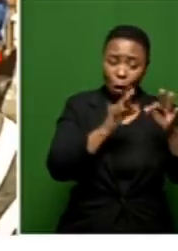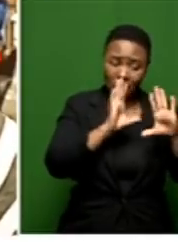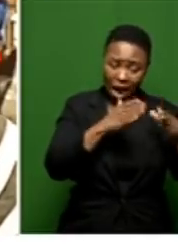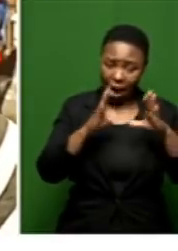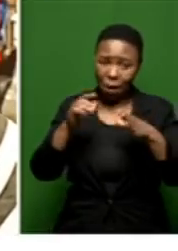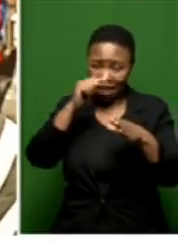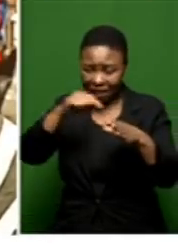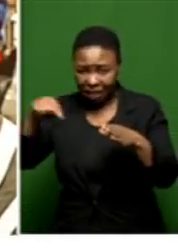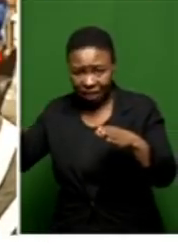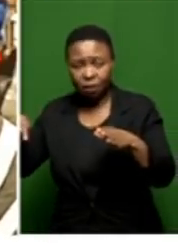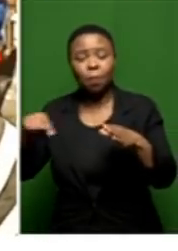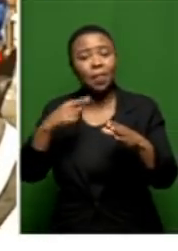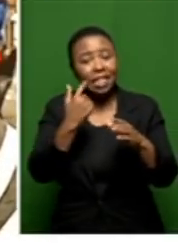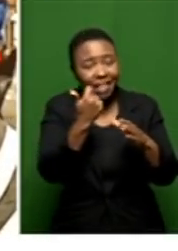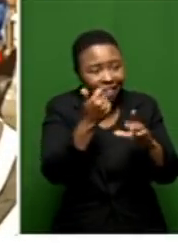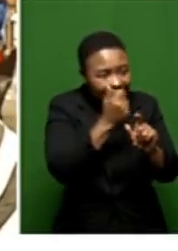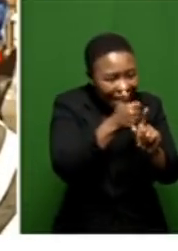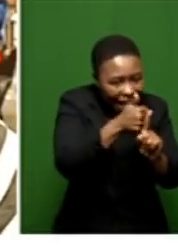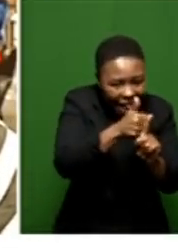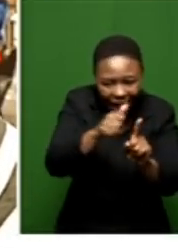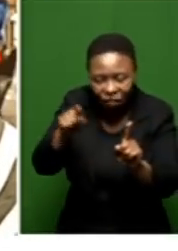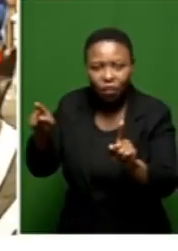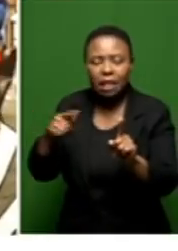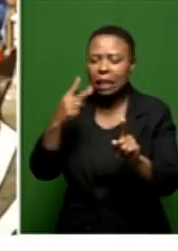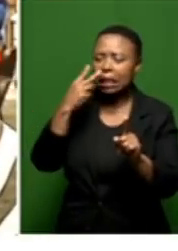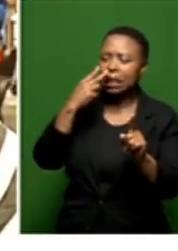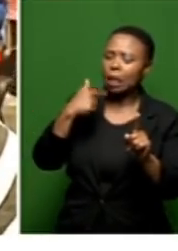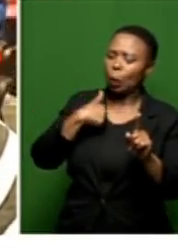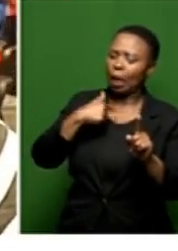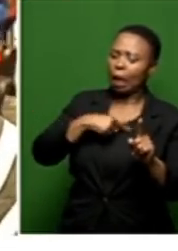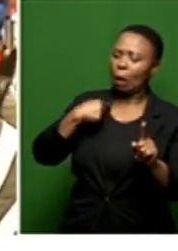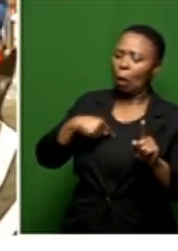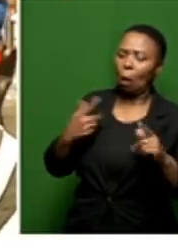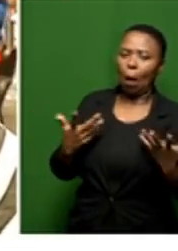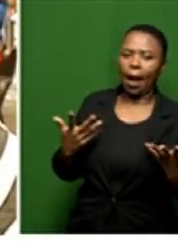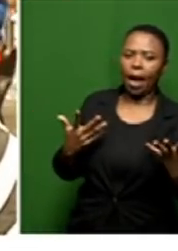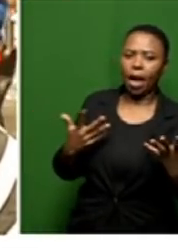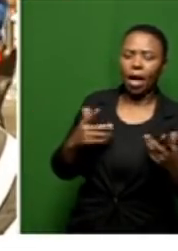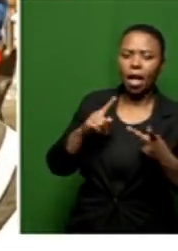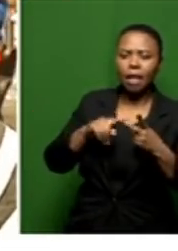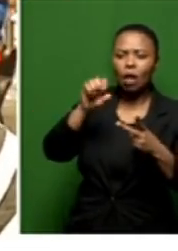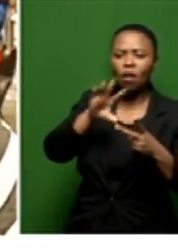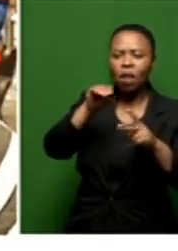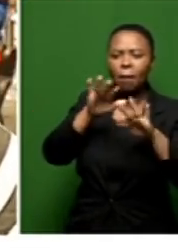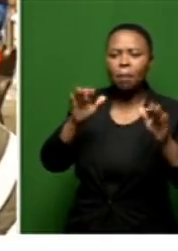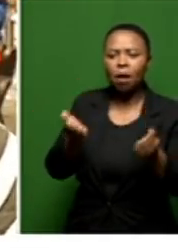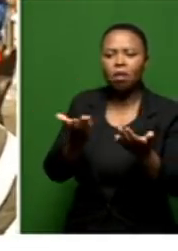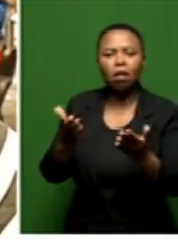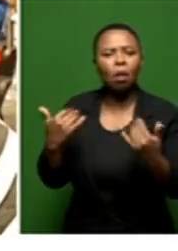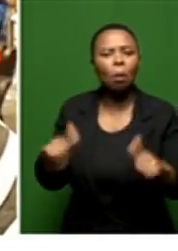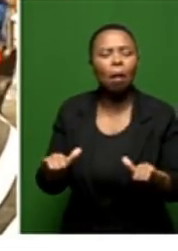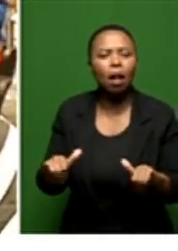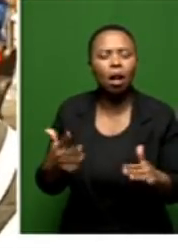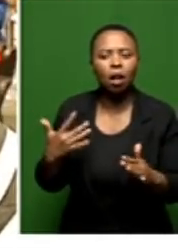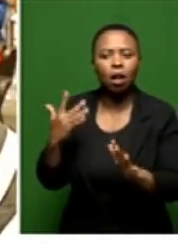kind of look at themselves and say, where have we failed? And why have we failed South Africans so much that this is the lowest voter